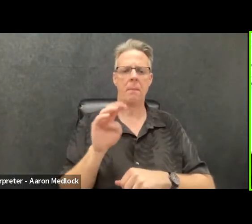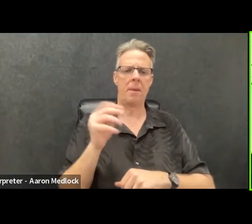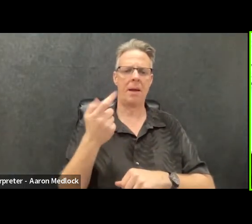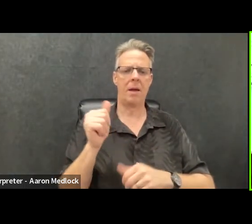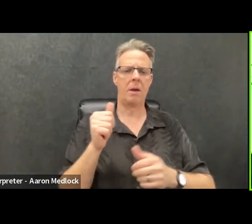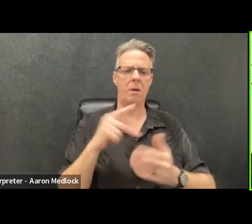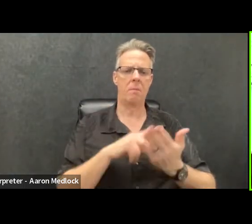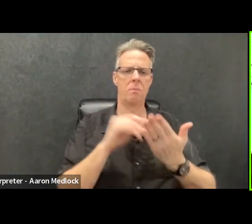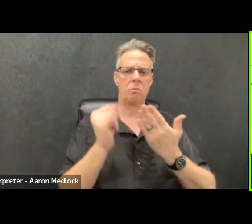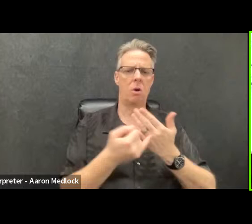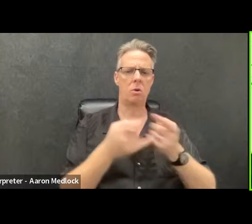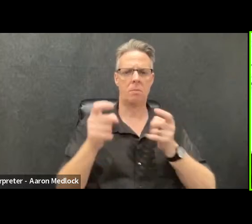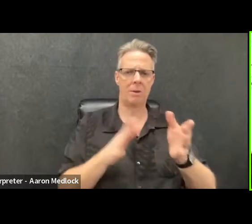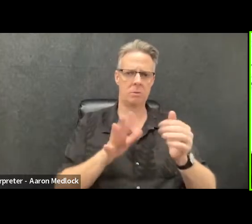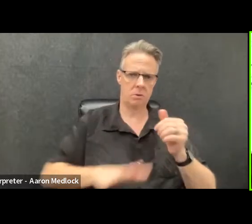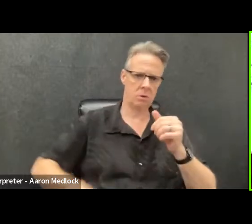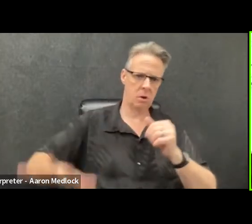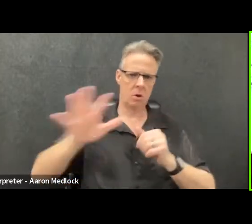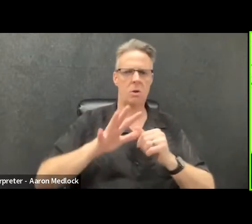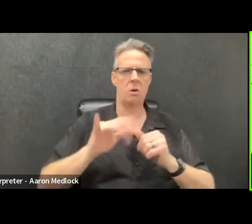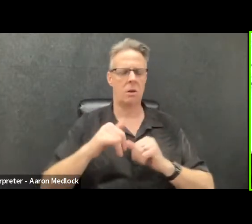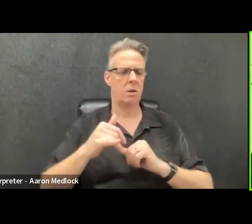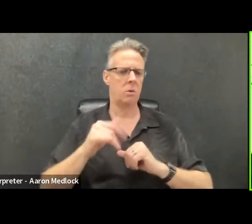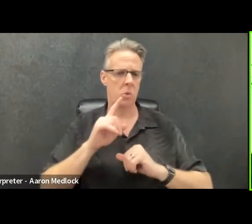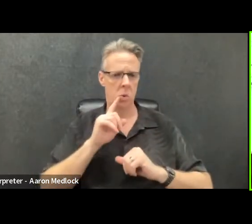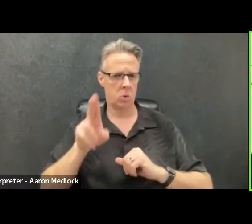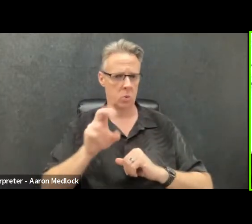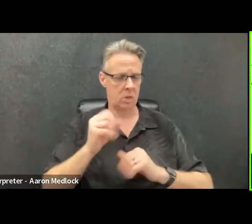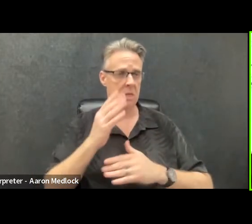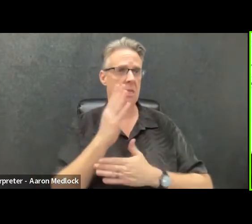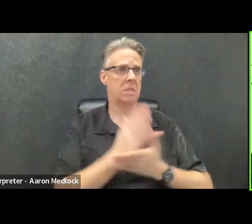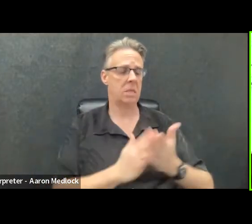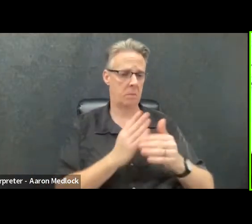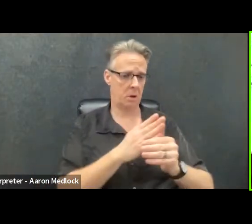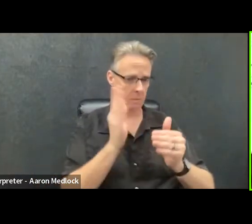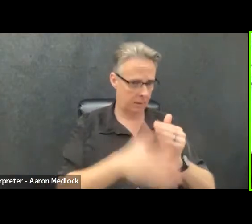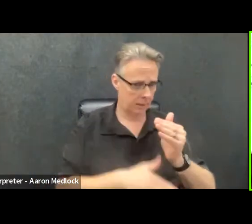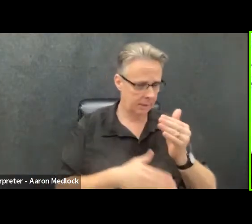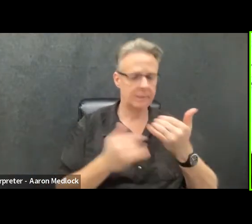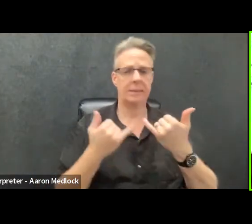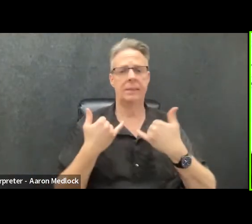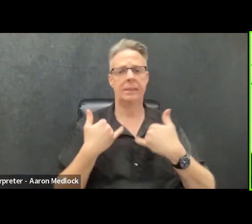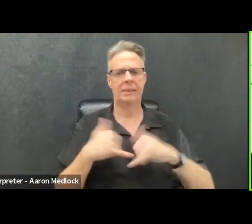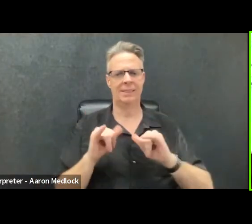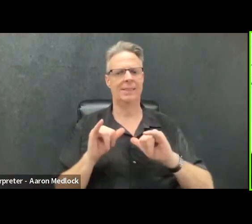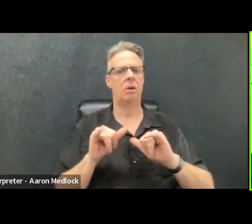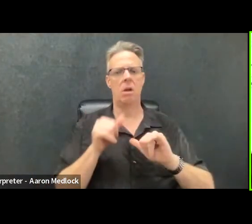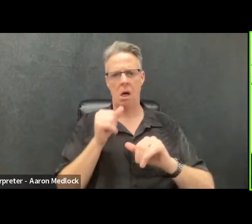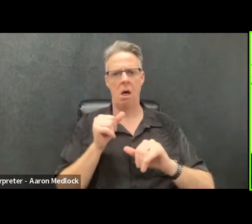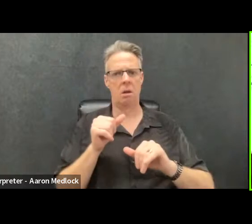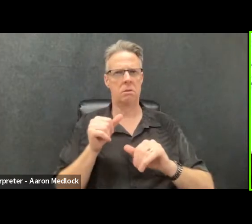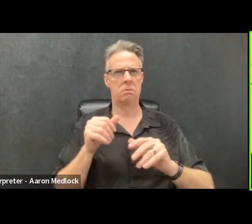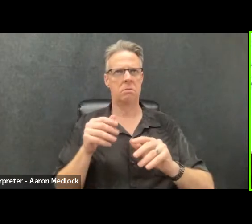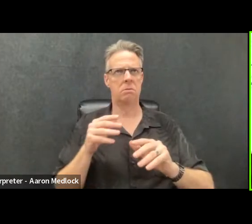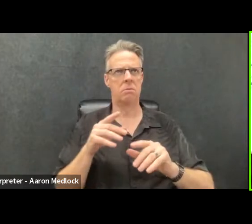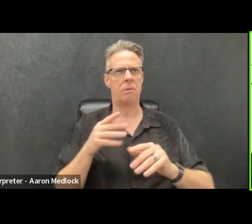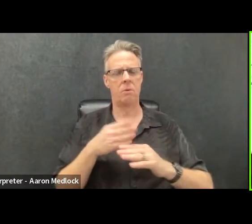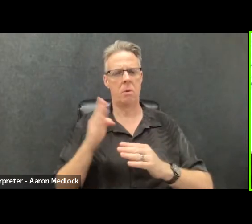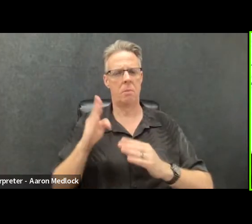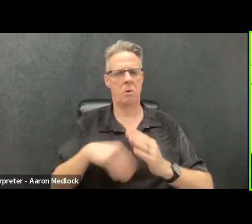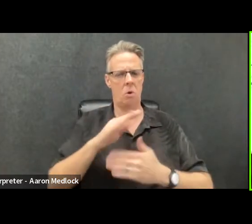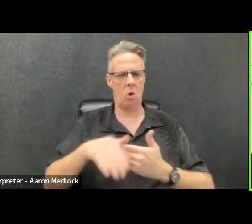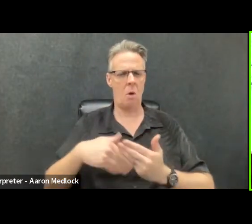across the country. Some of the mega projects are complete, some are still underway, but it was a great conversation about